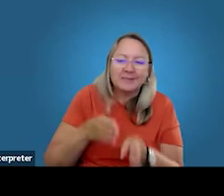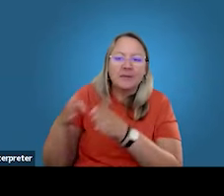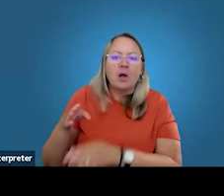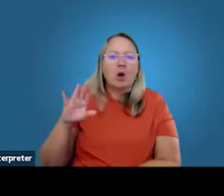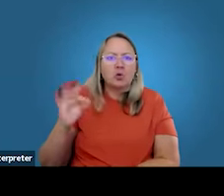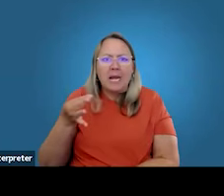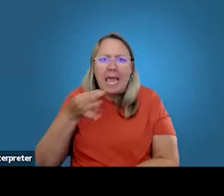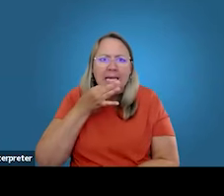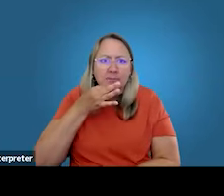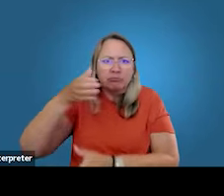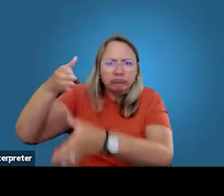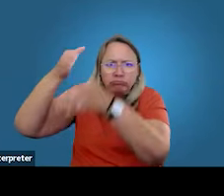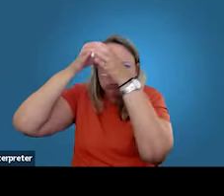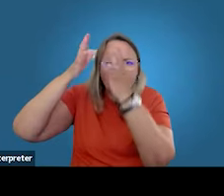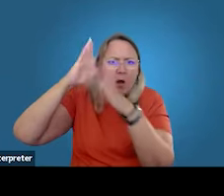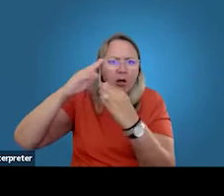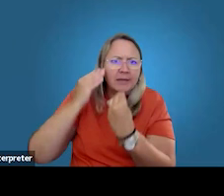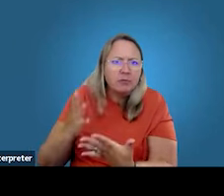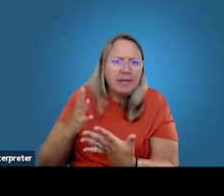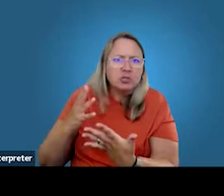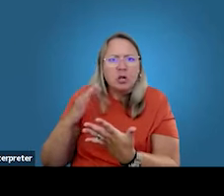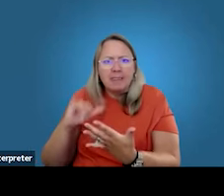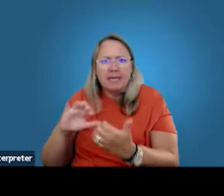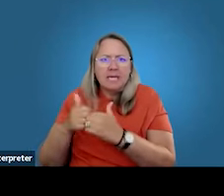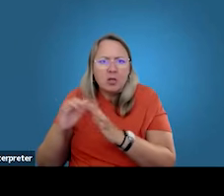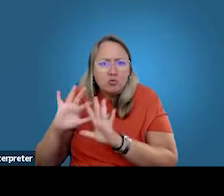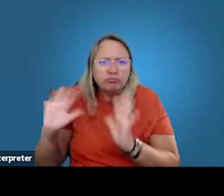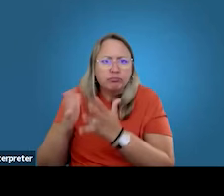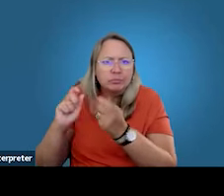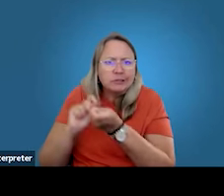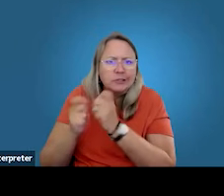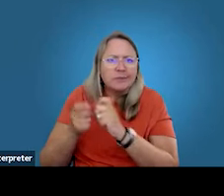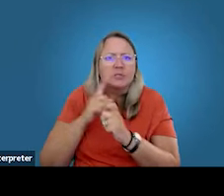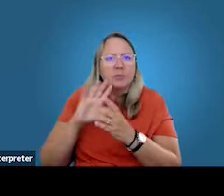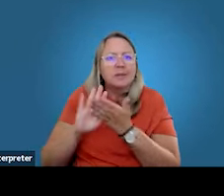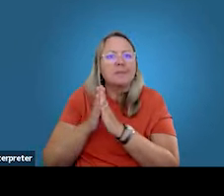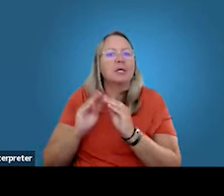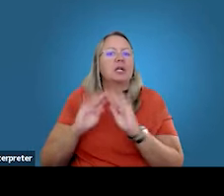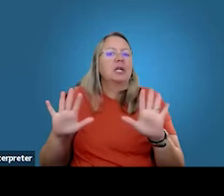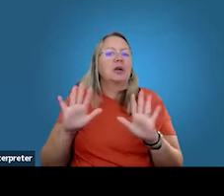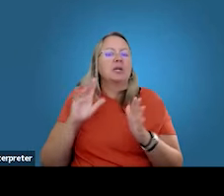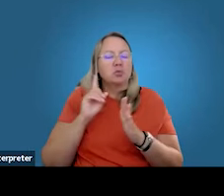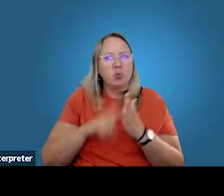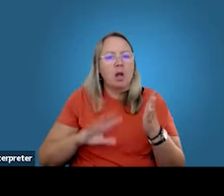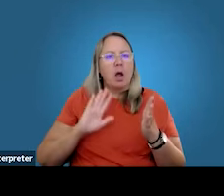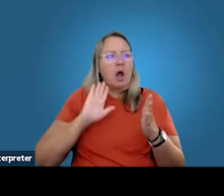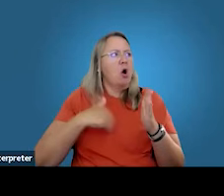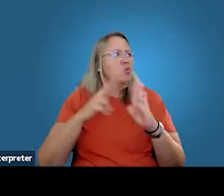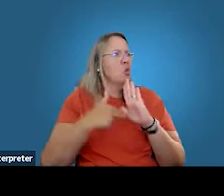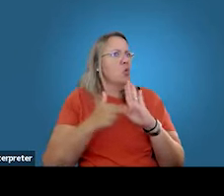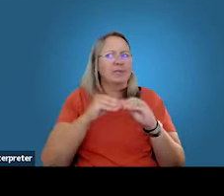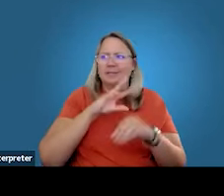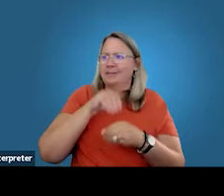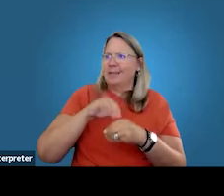Ross? Are you someone who has all the information and that's how you drive change? It's about being really clear about what our role is in the face of